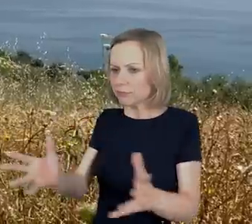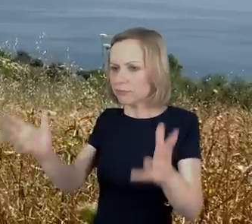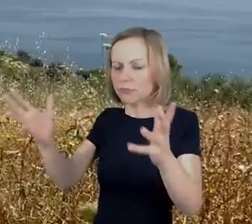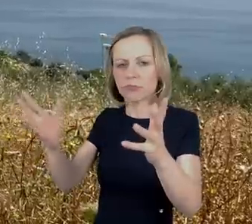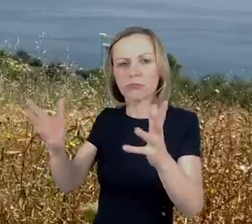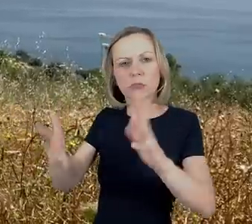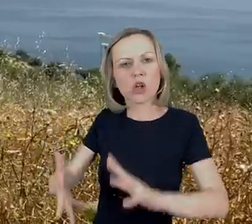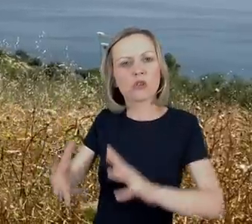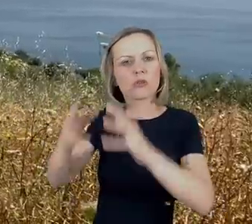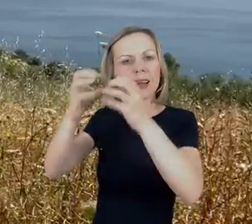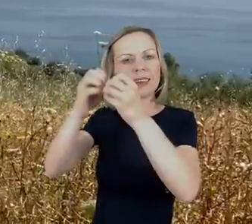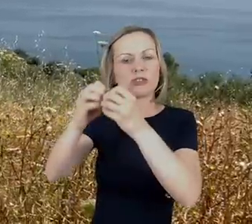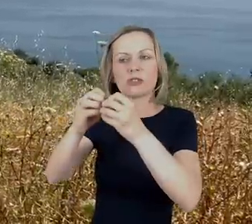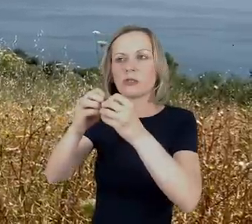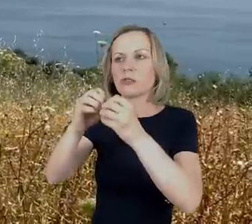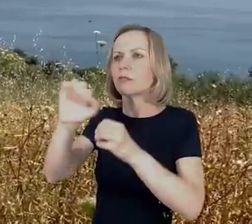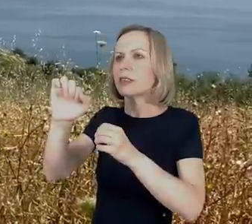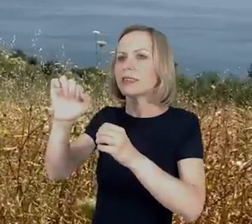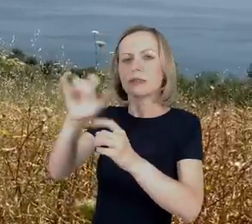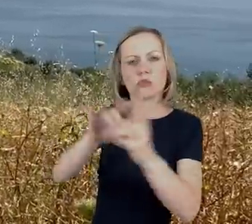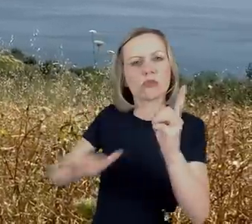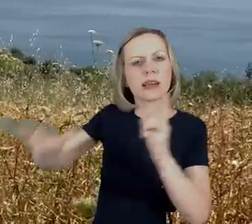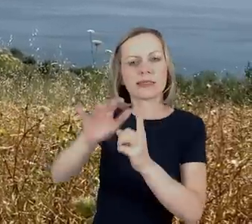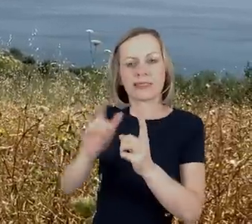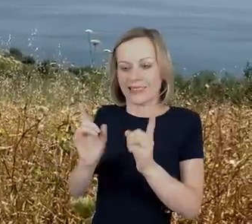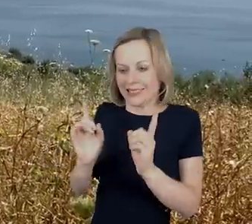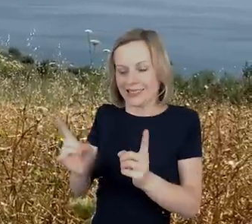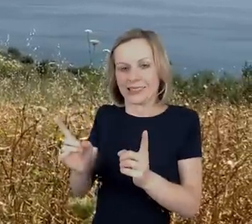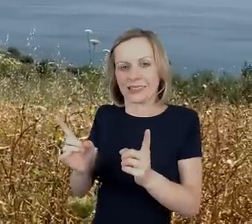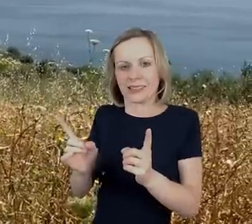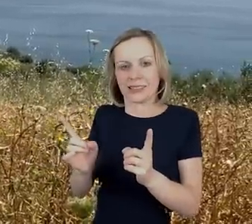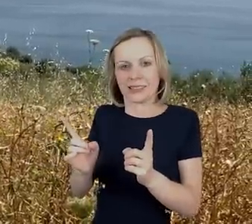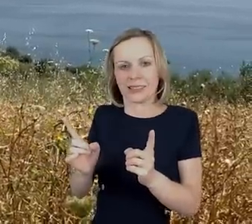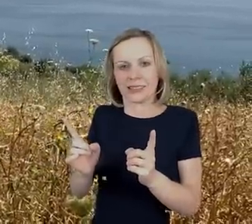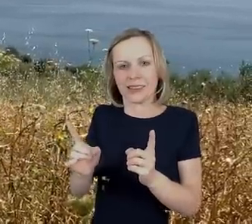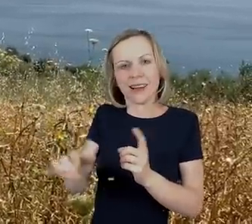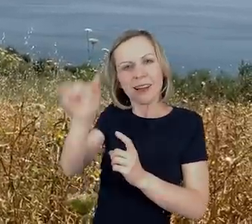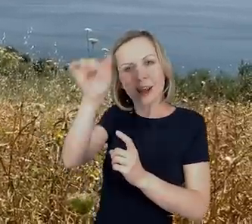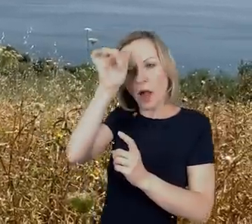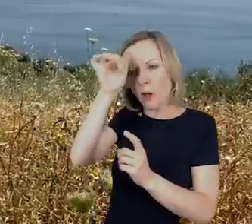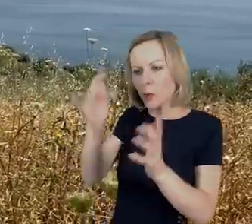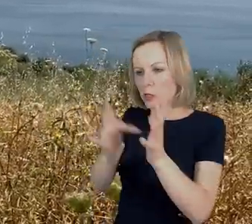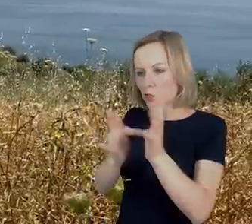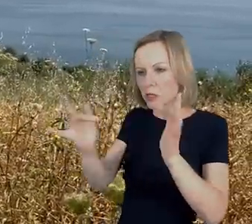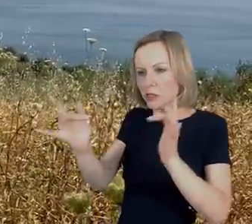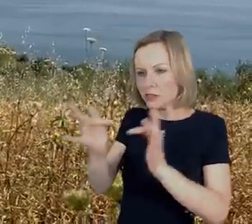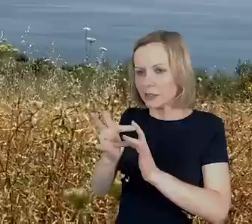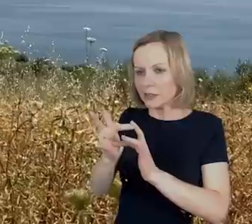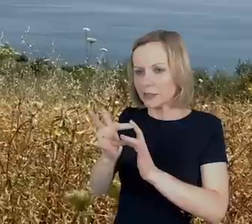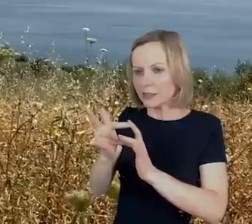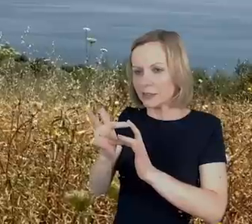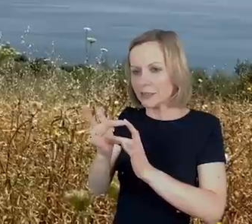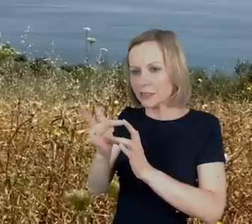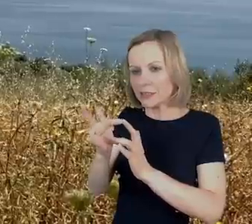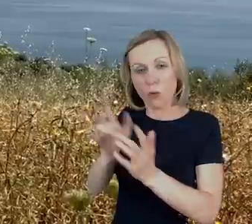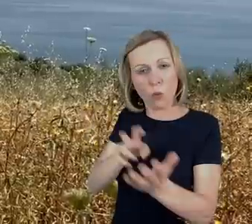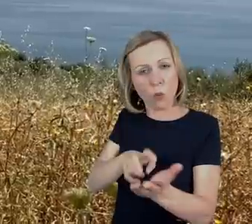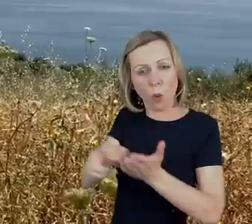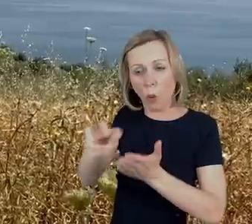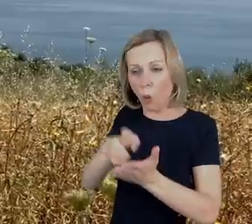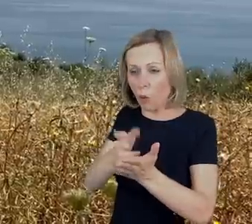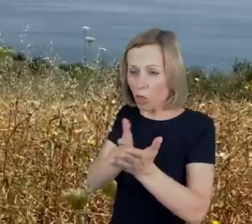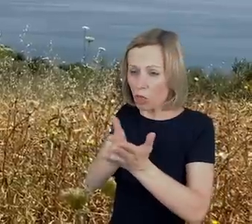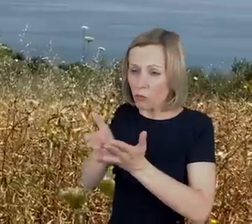crucible of creation and recognize his living presence, the presence of the one who crossed those waters